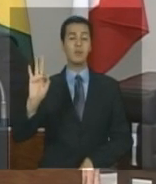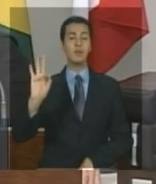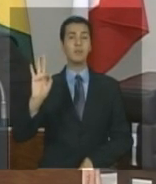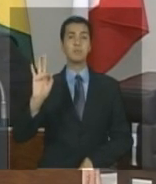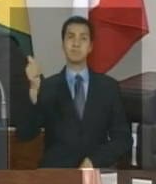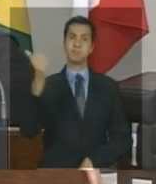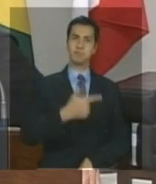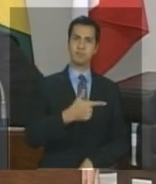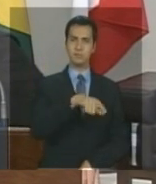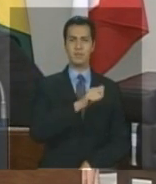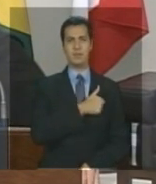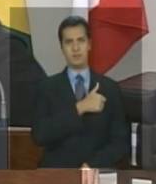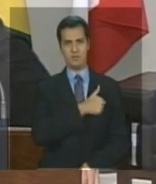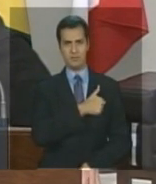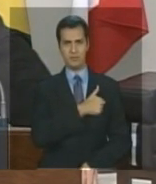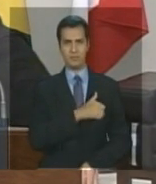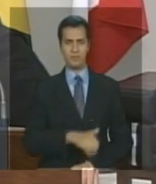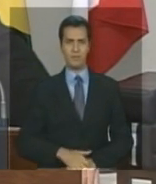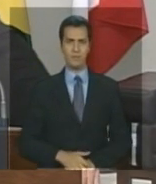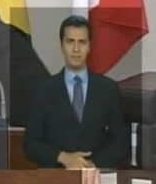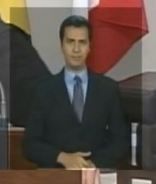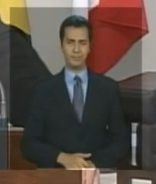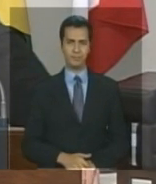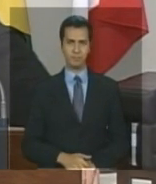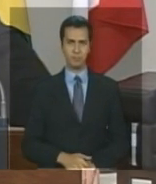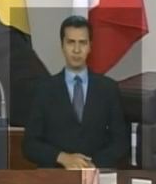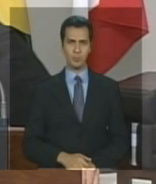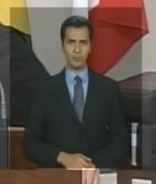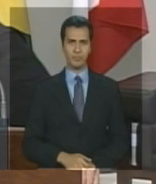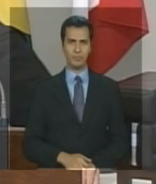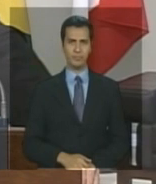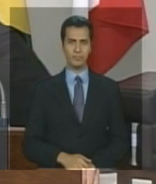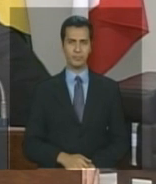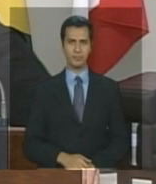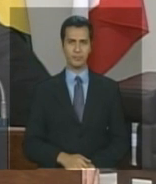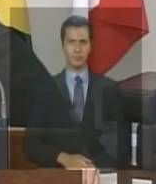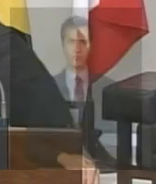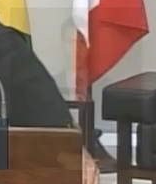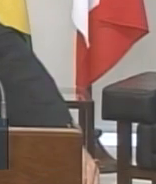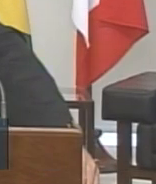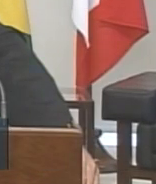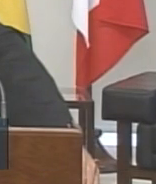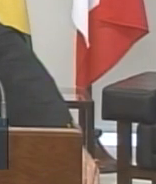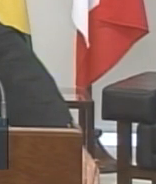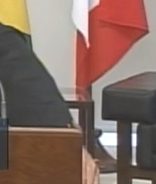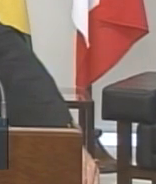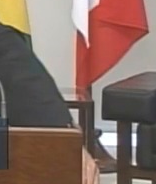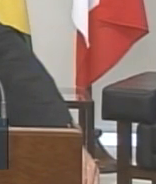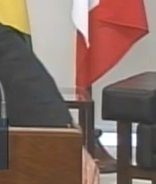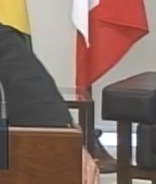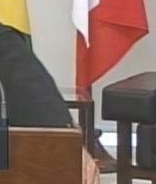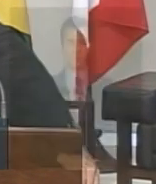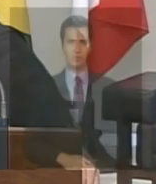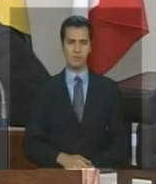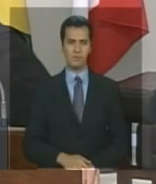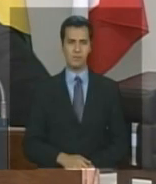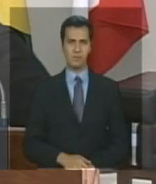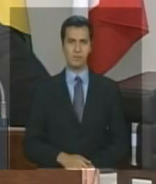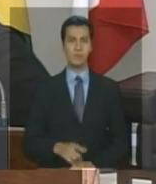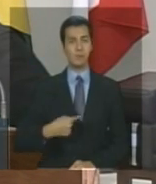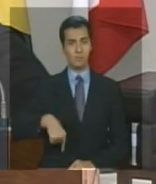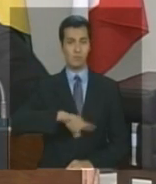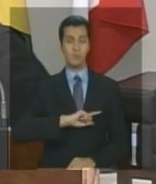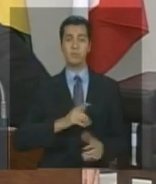want to build three important elements into the experience of the Brazilians coming to Canada under the Science Without Borders program. E nós queremos agregar